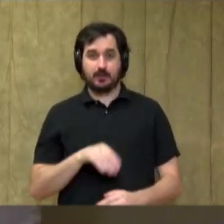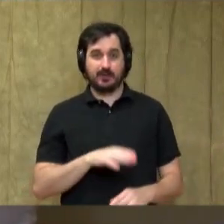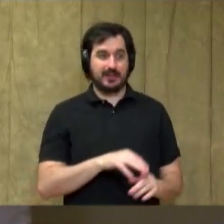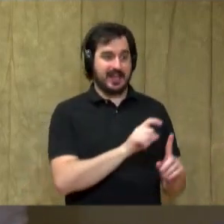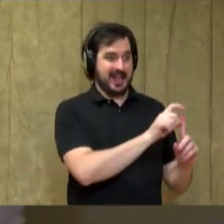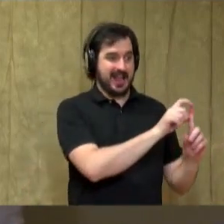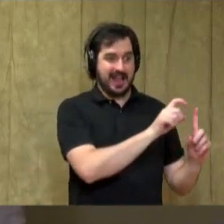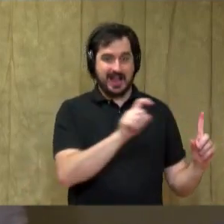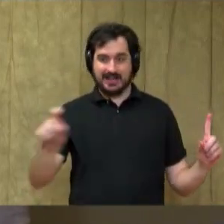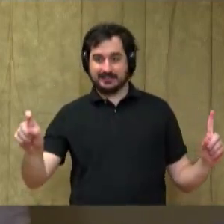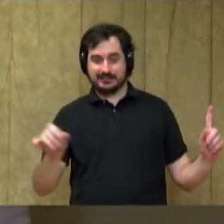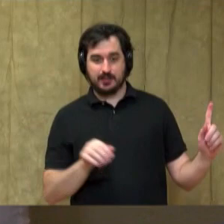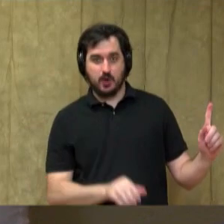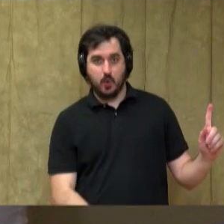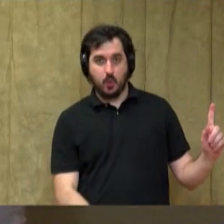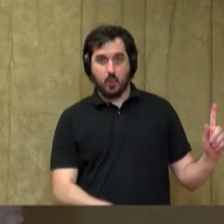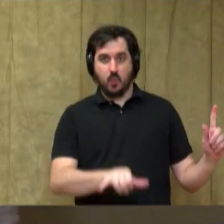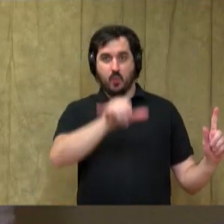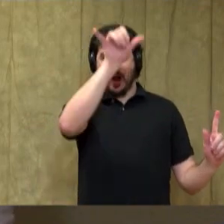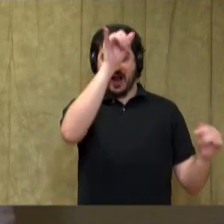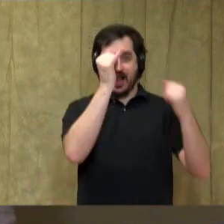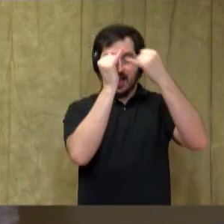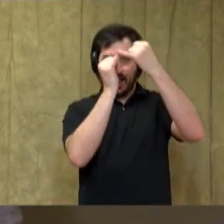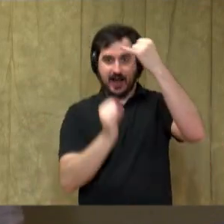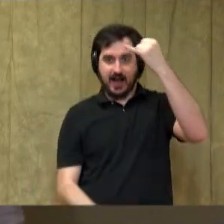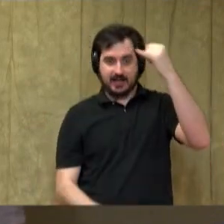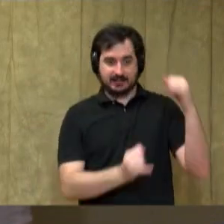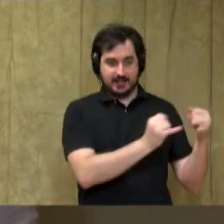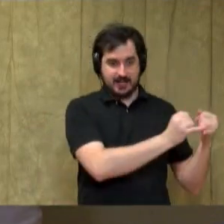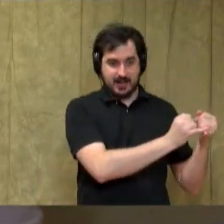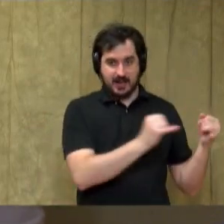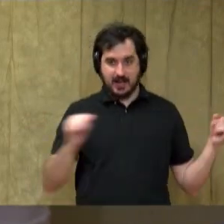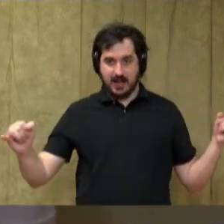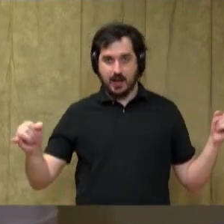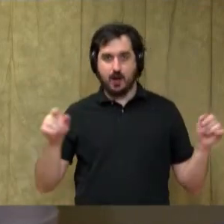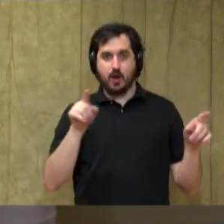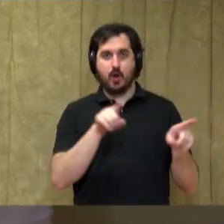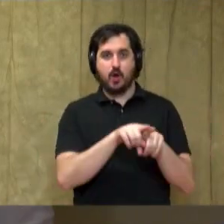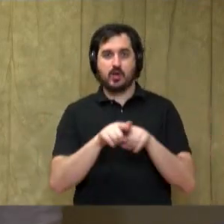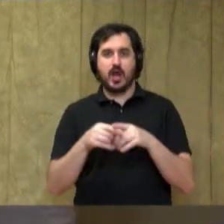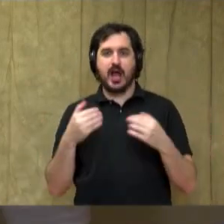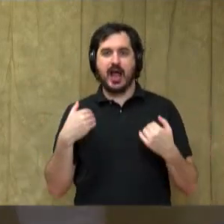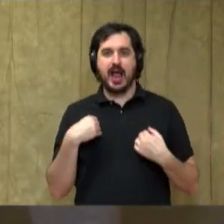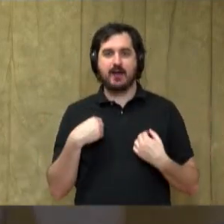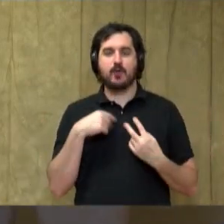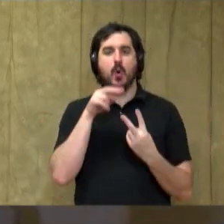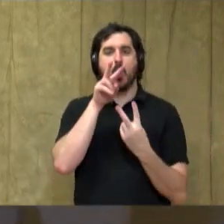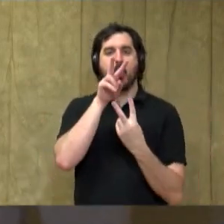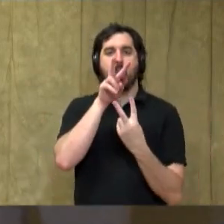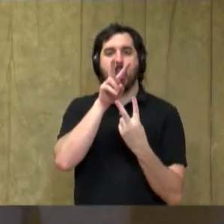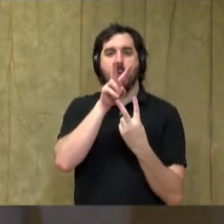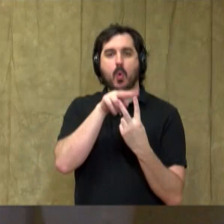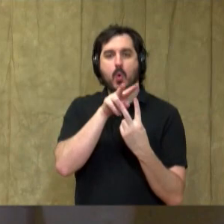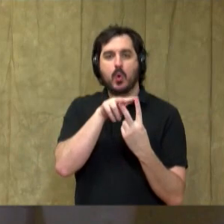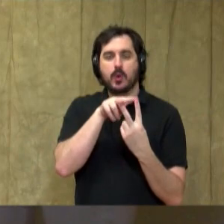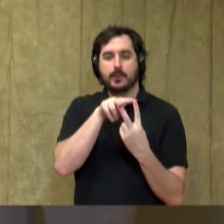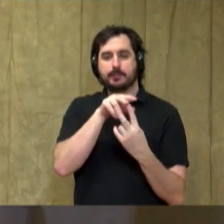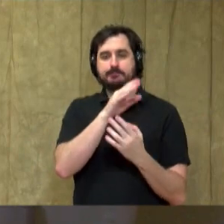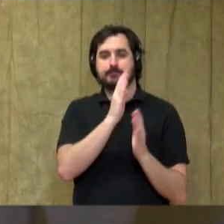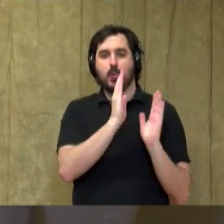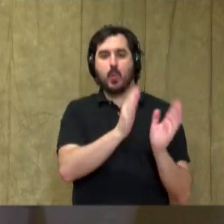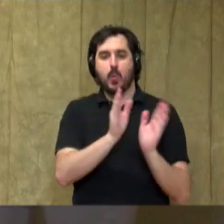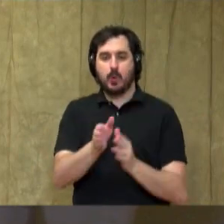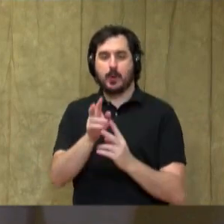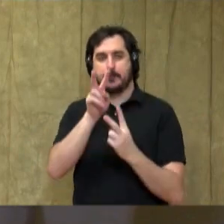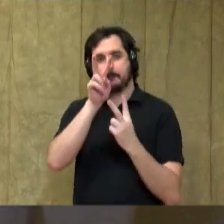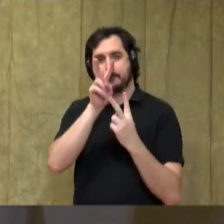x and y lines, we also have ordered pairs. Now what's cool about this is you kind of have already had